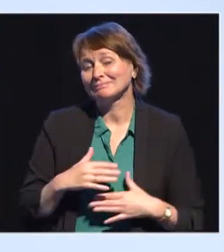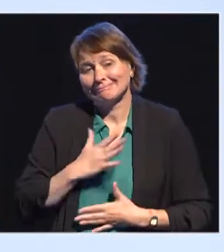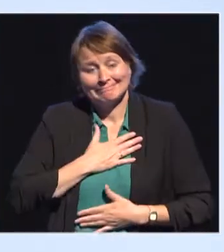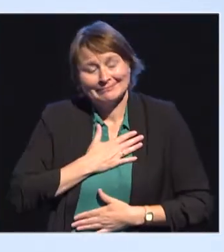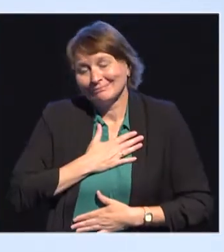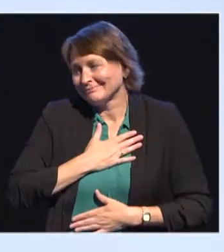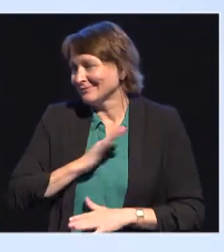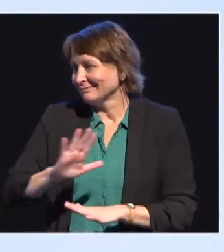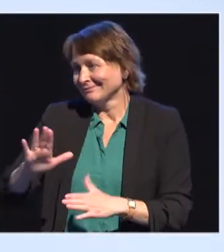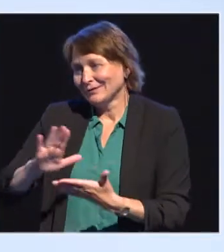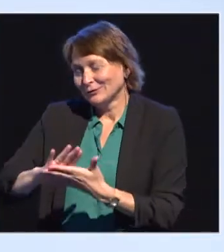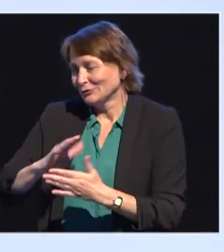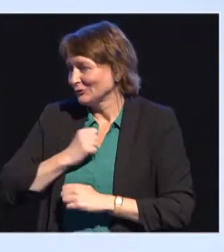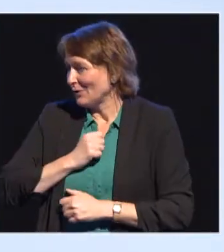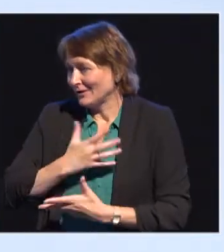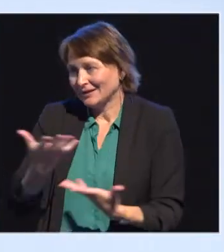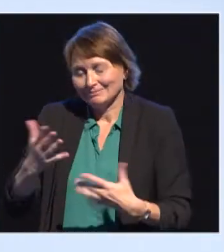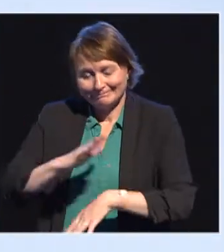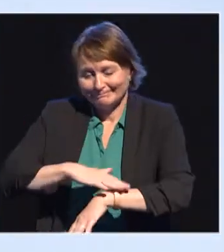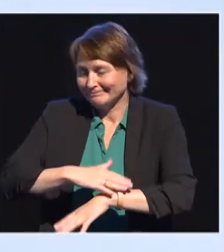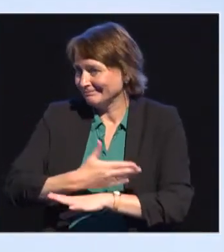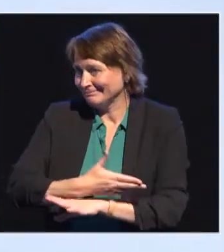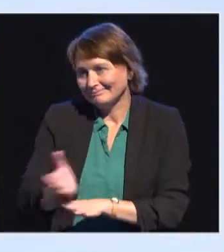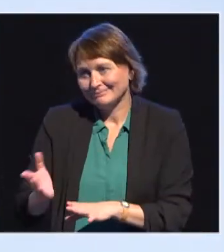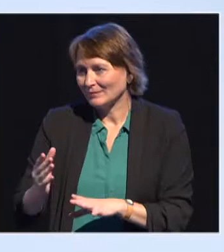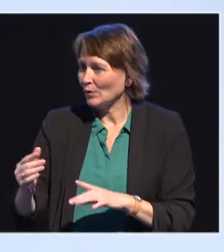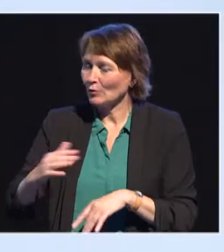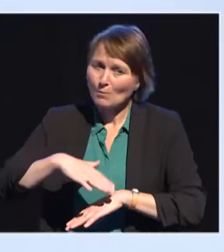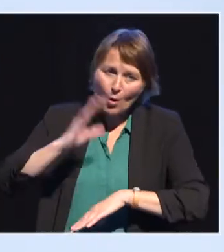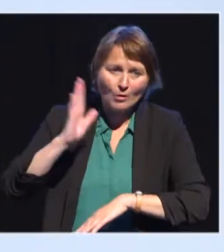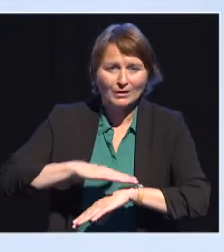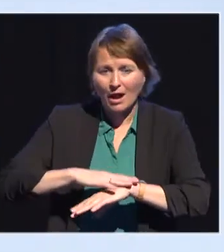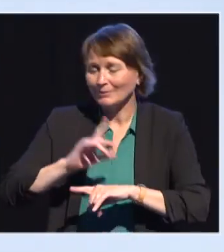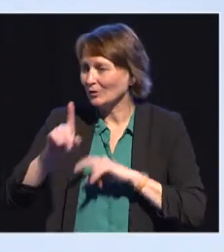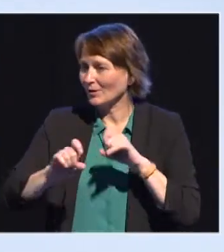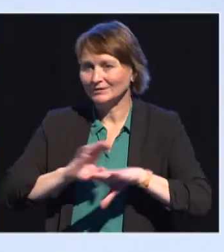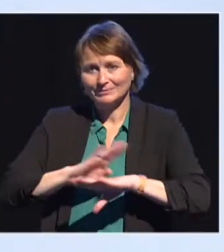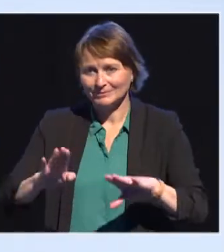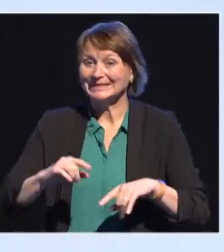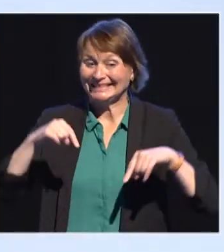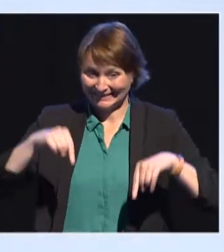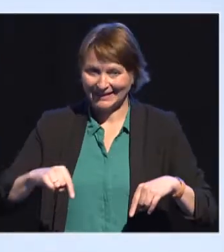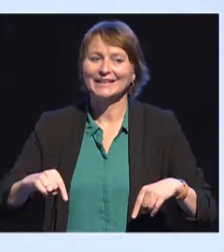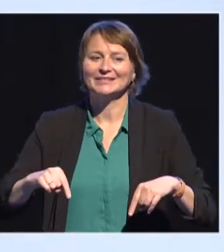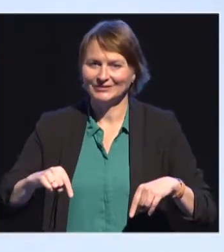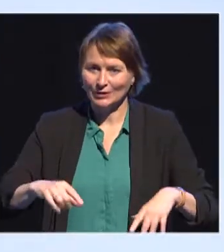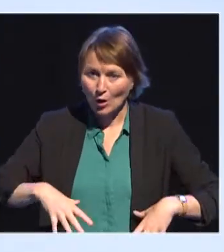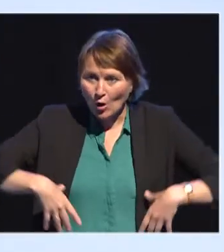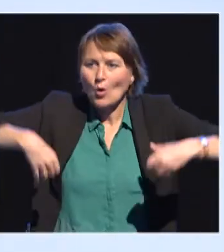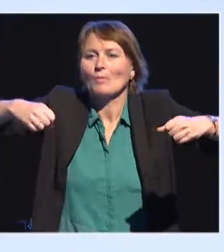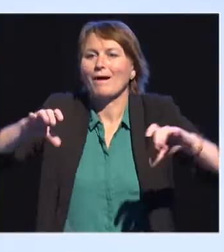apologize for material reasons, we cannot go on with the further comment and question, because literally this place is taken over